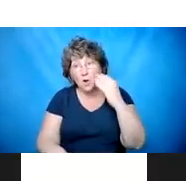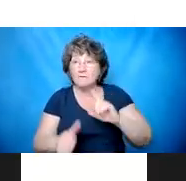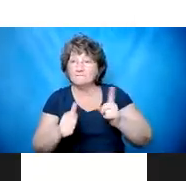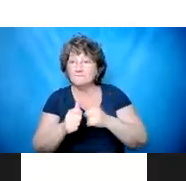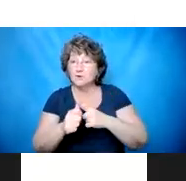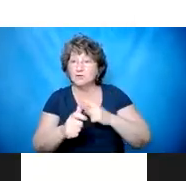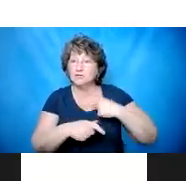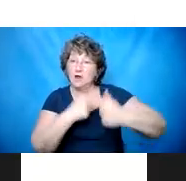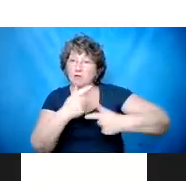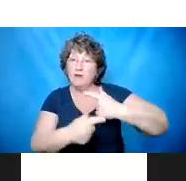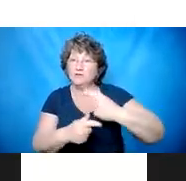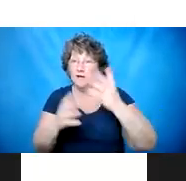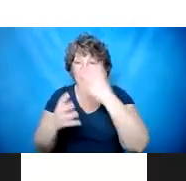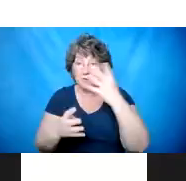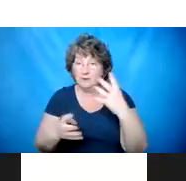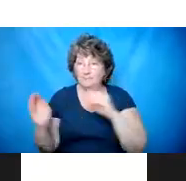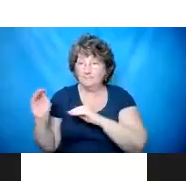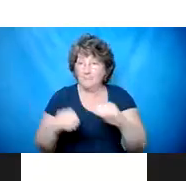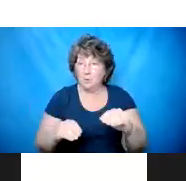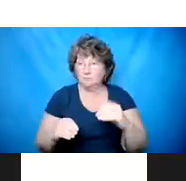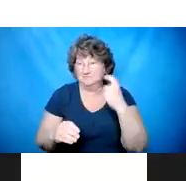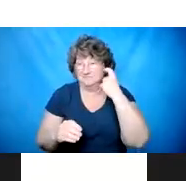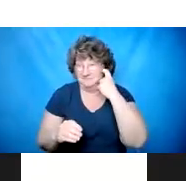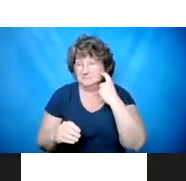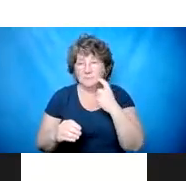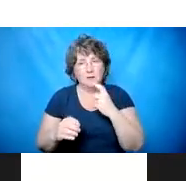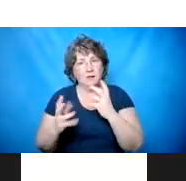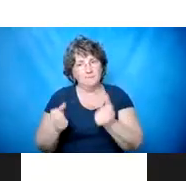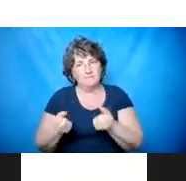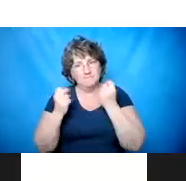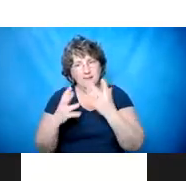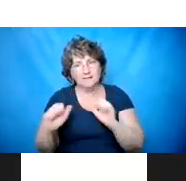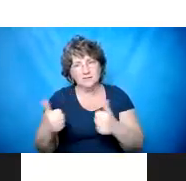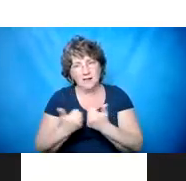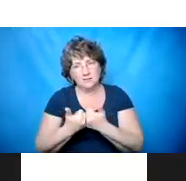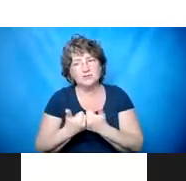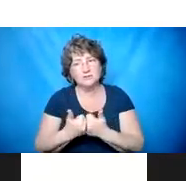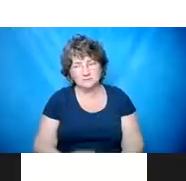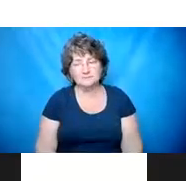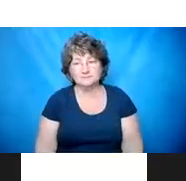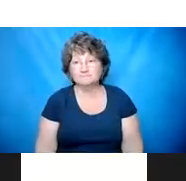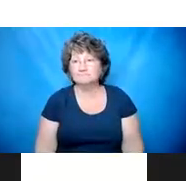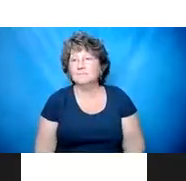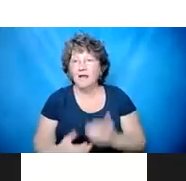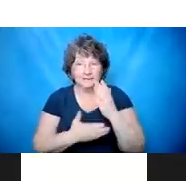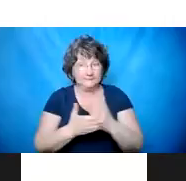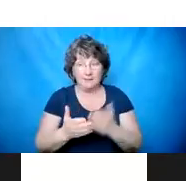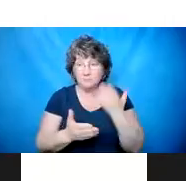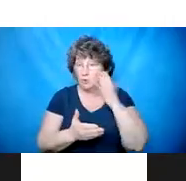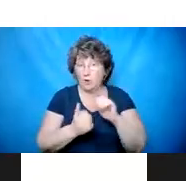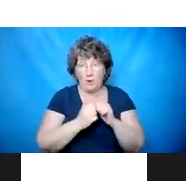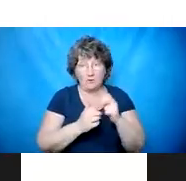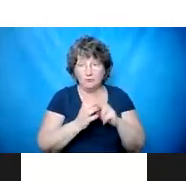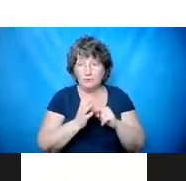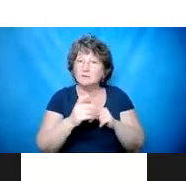many challenges. Some of those challenges are, in some of our community do not know how to read, as we heard from